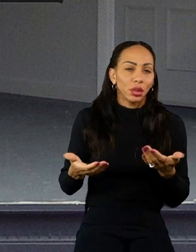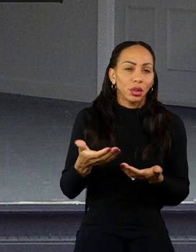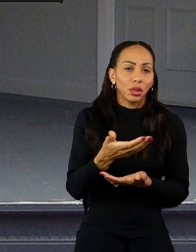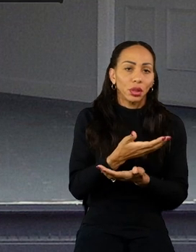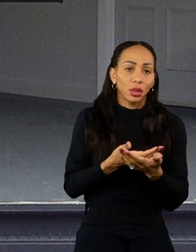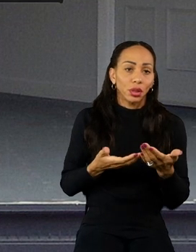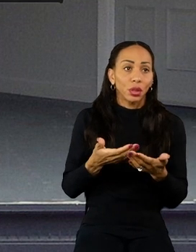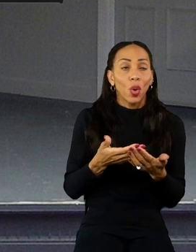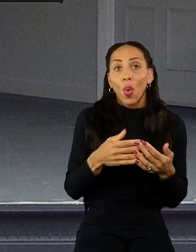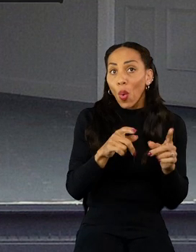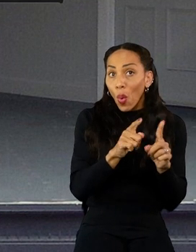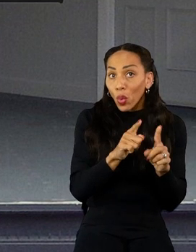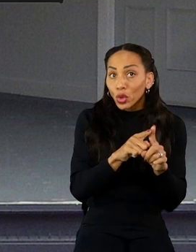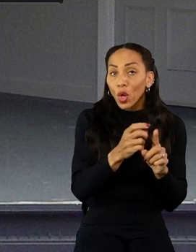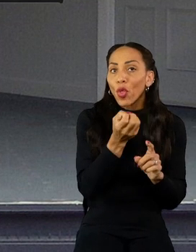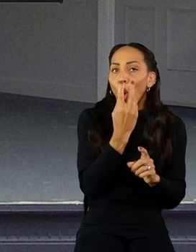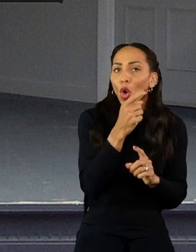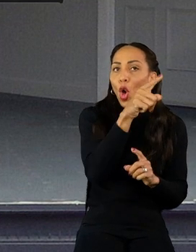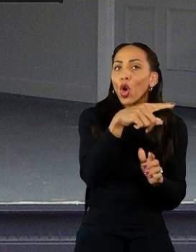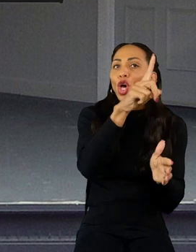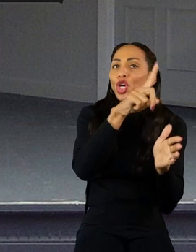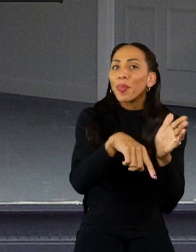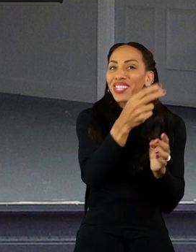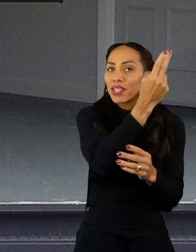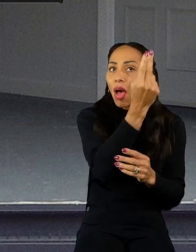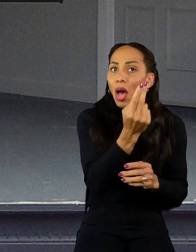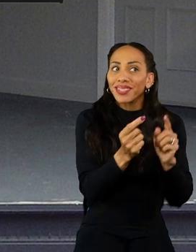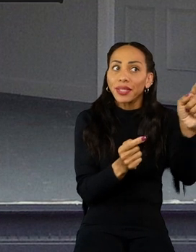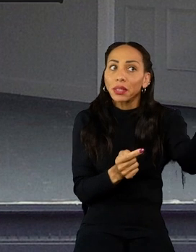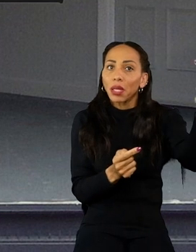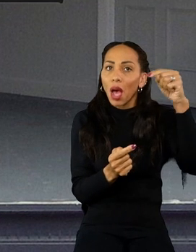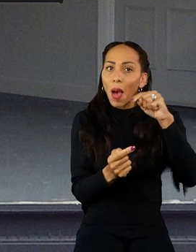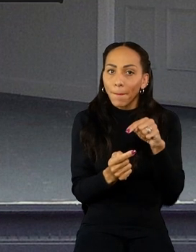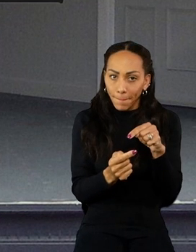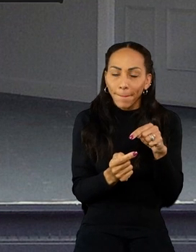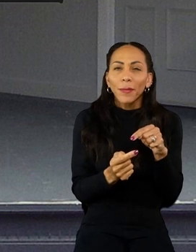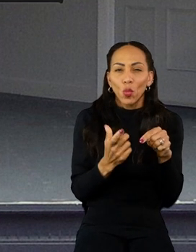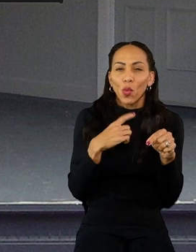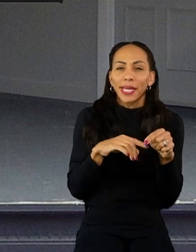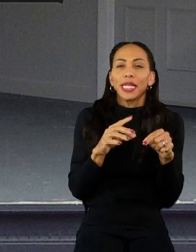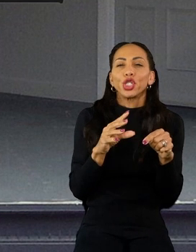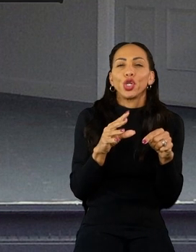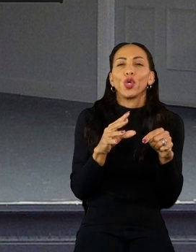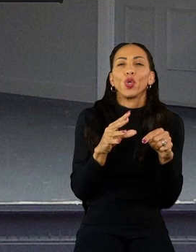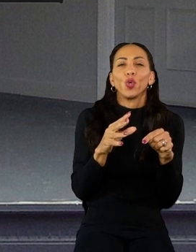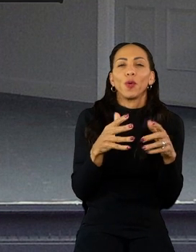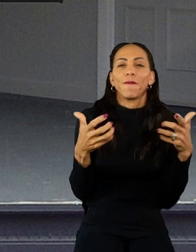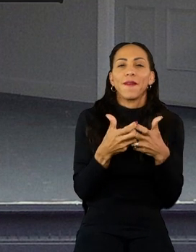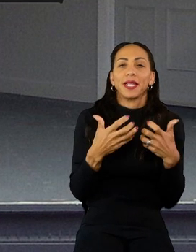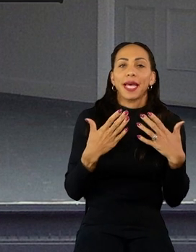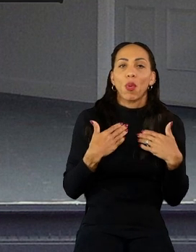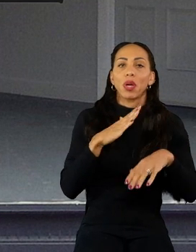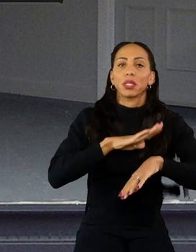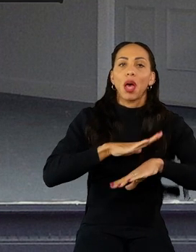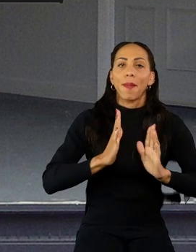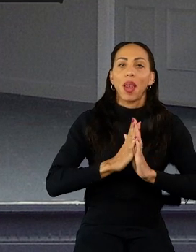Of course. ...partake in the conversation. Also, if we want the commissioned artist, the Hong Kong commissioned artist to be there as well, we